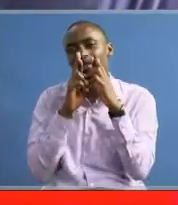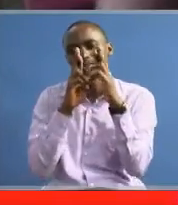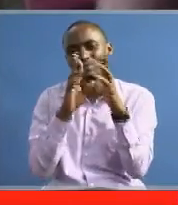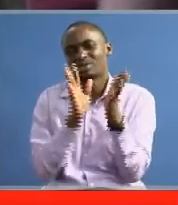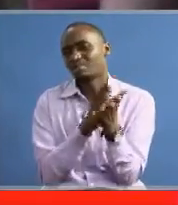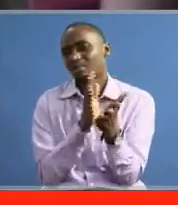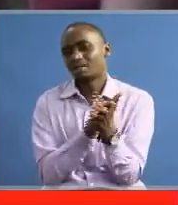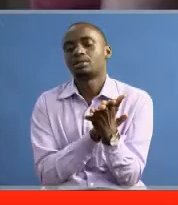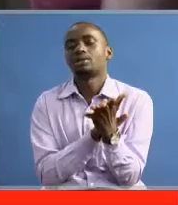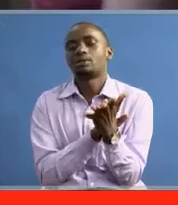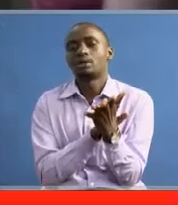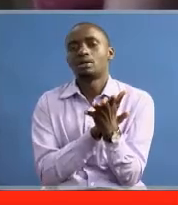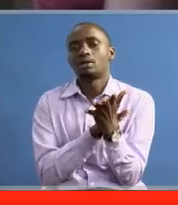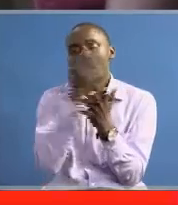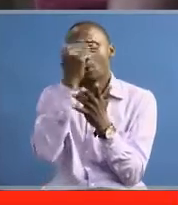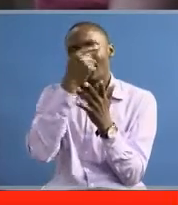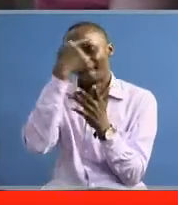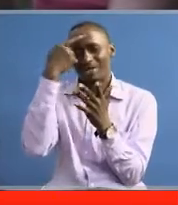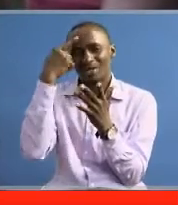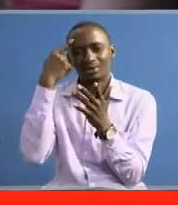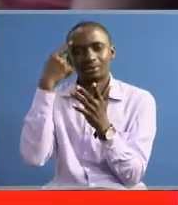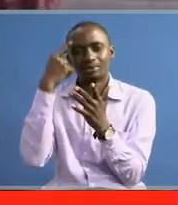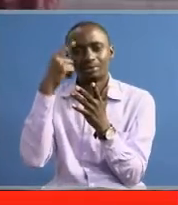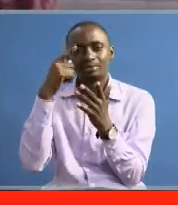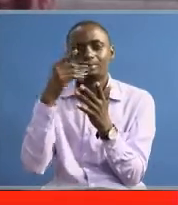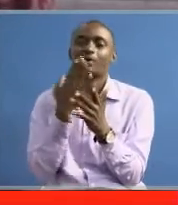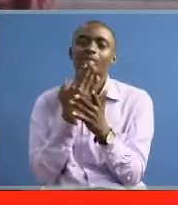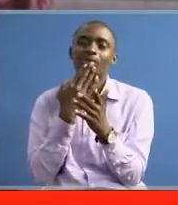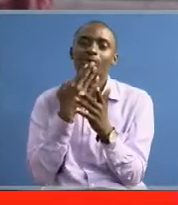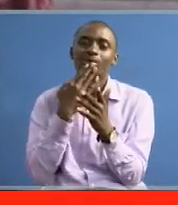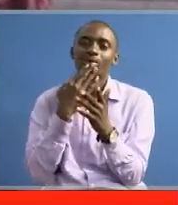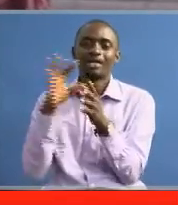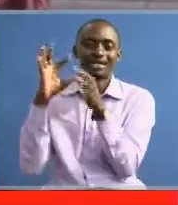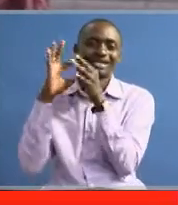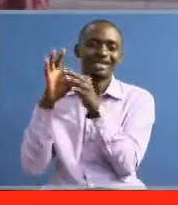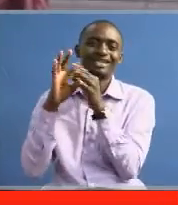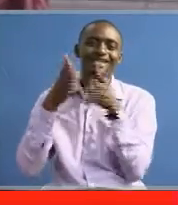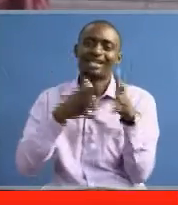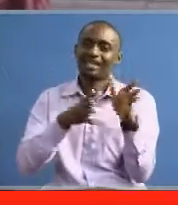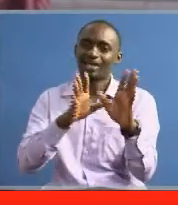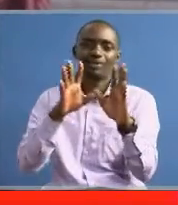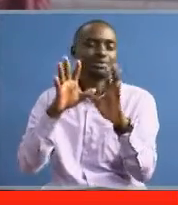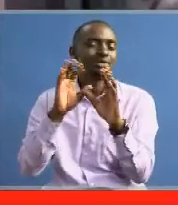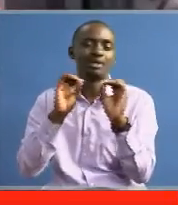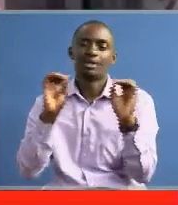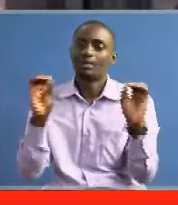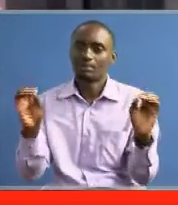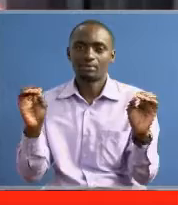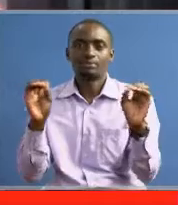immediately because the Luhya culture doesn't allow one to be buried without the head.